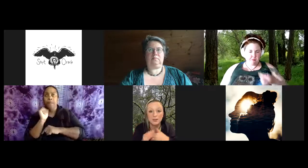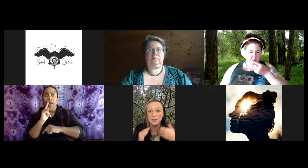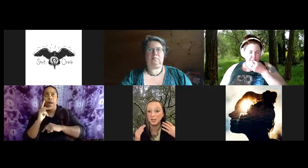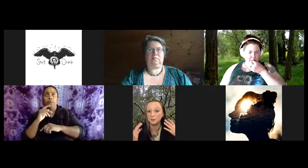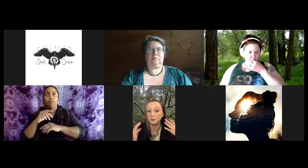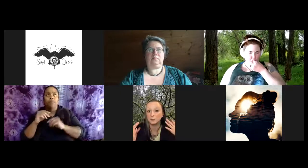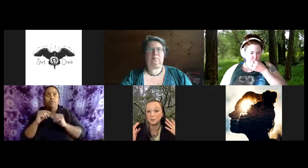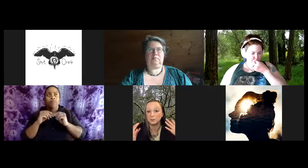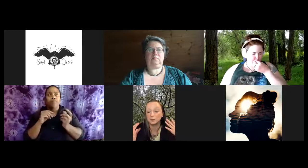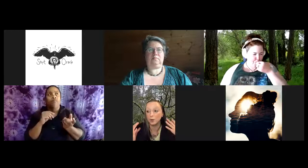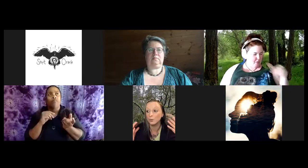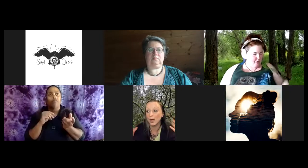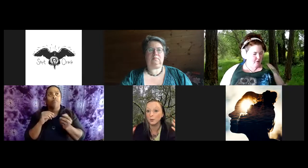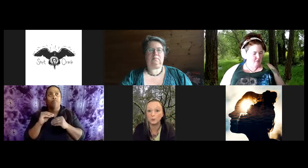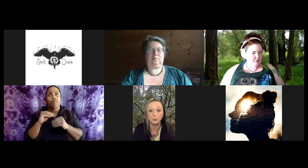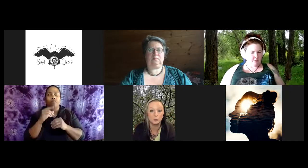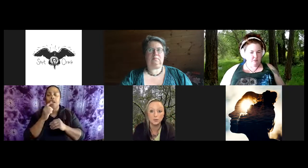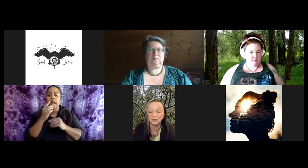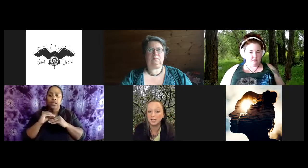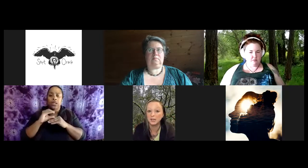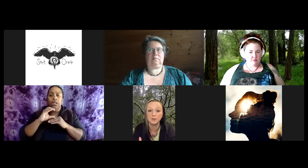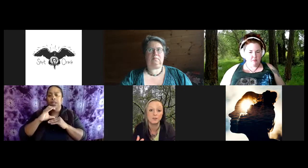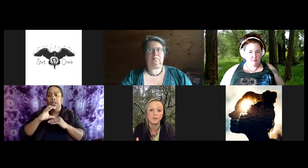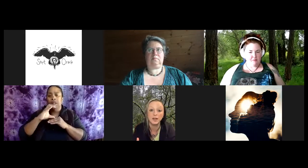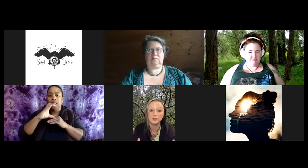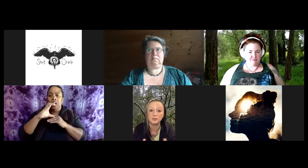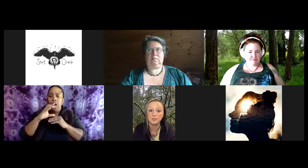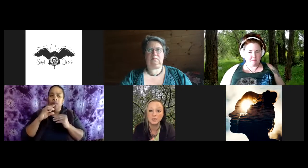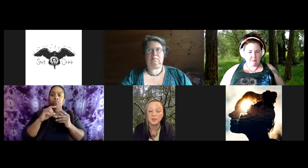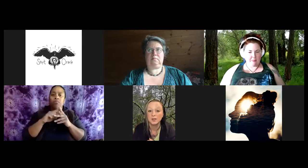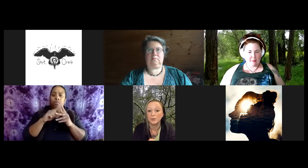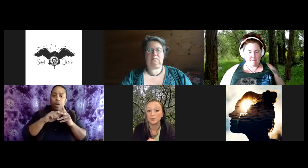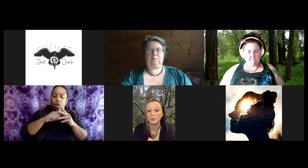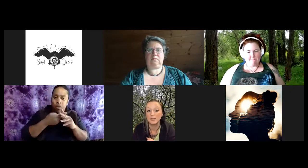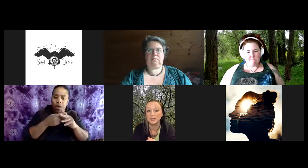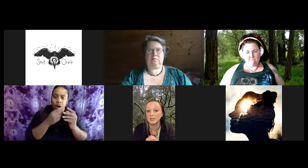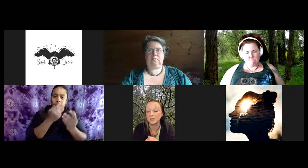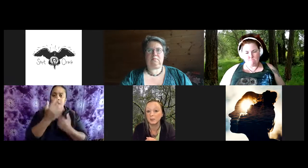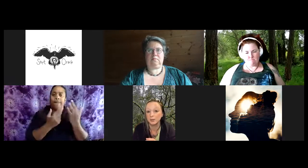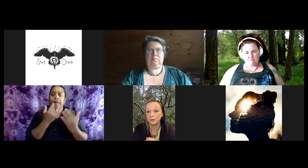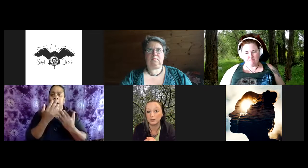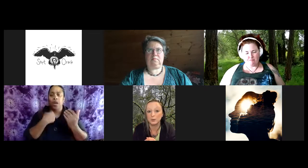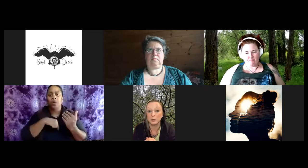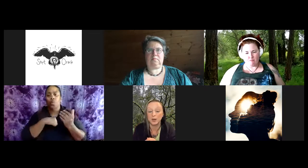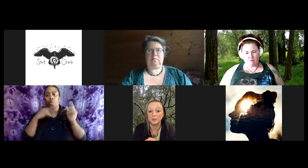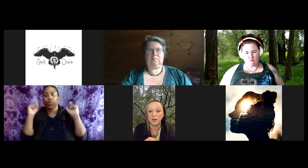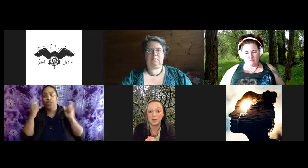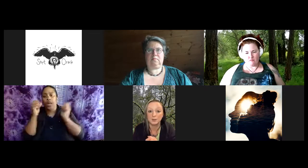they go by the lighting of the fires. we celebrate